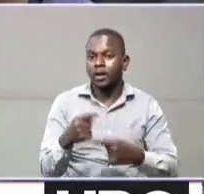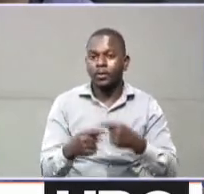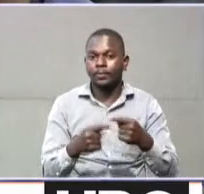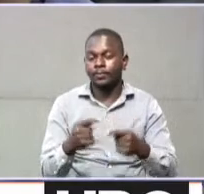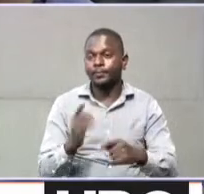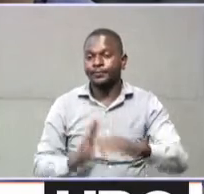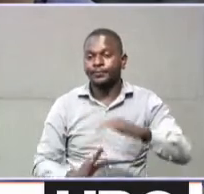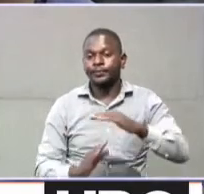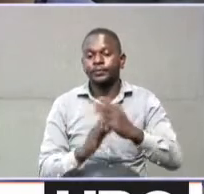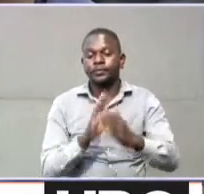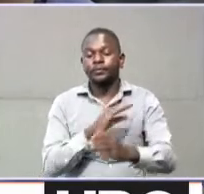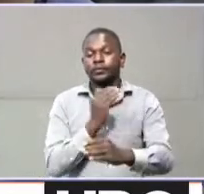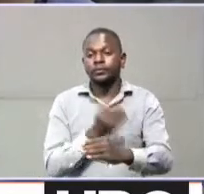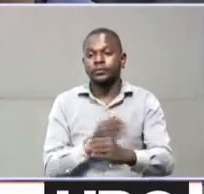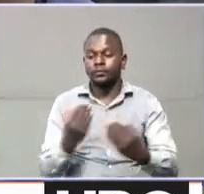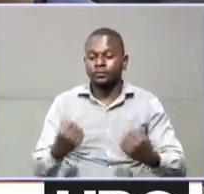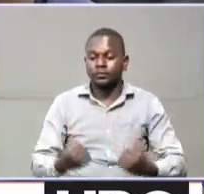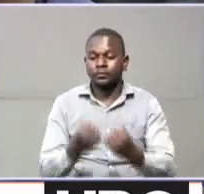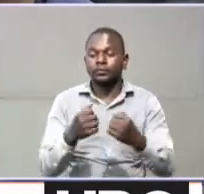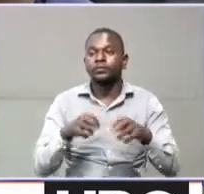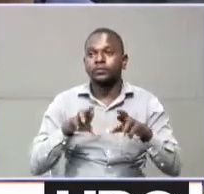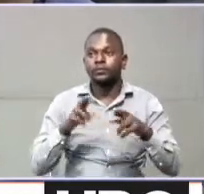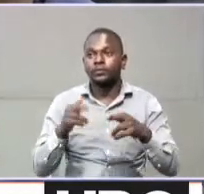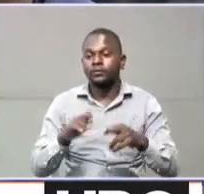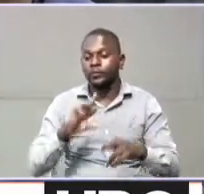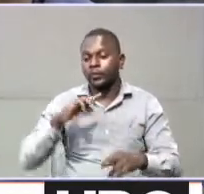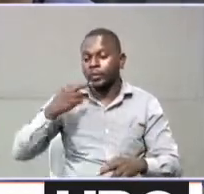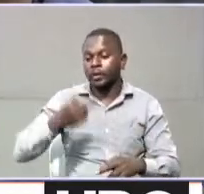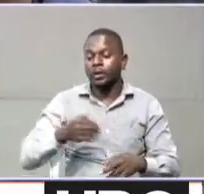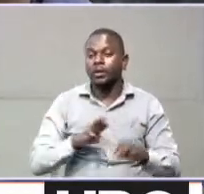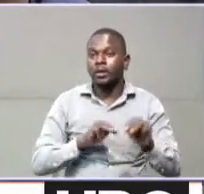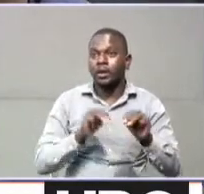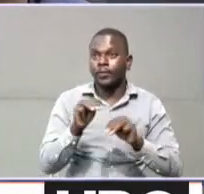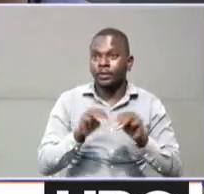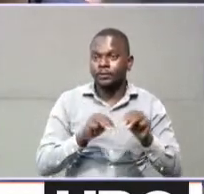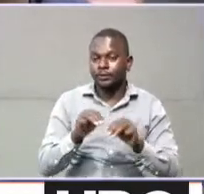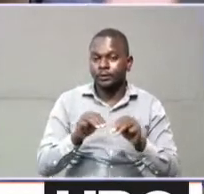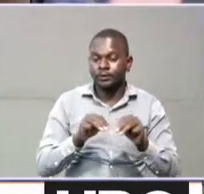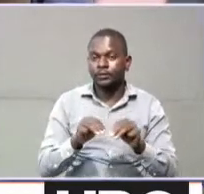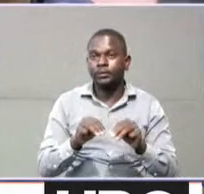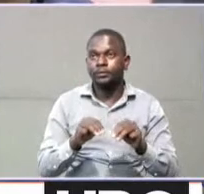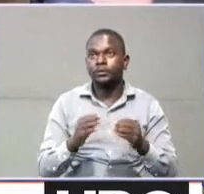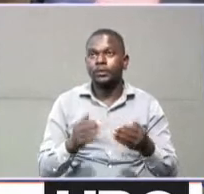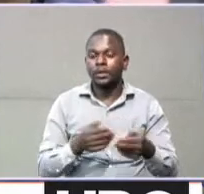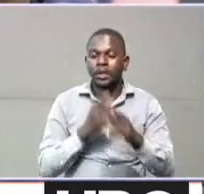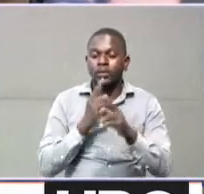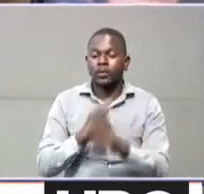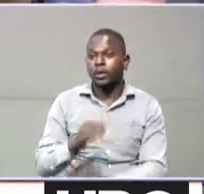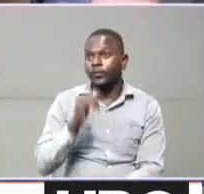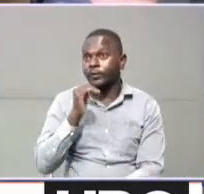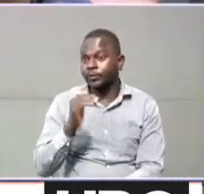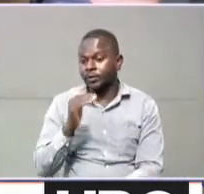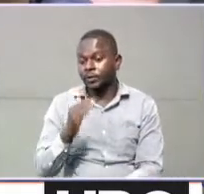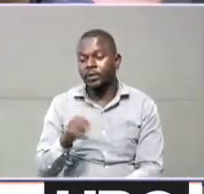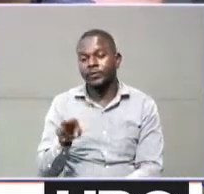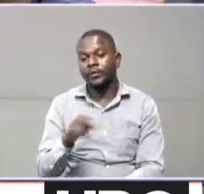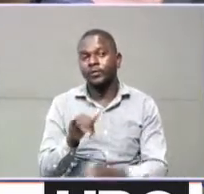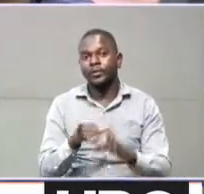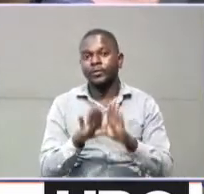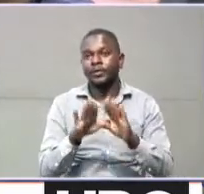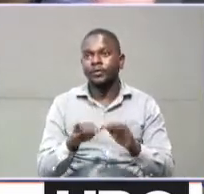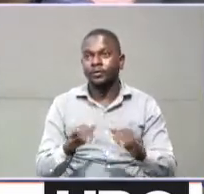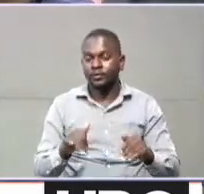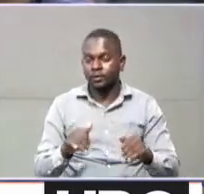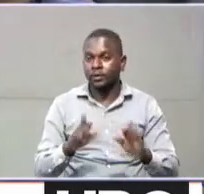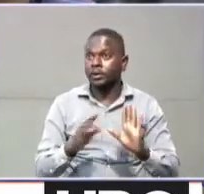unlimited capacity of disaster risk response and management network speaker and colleagues has